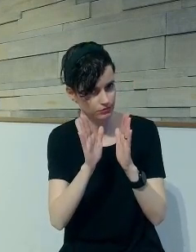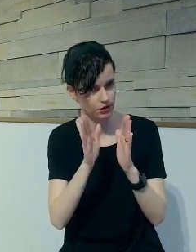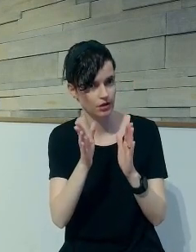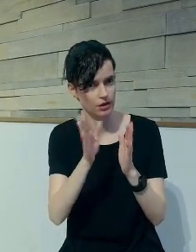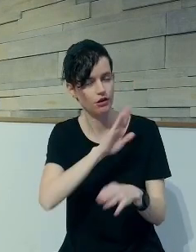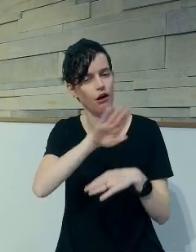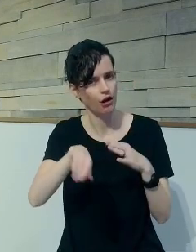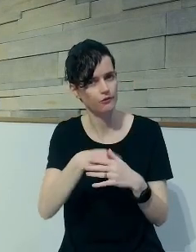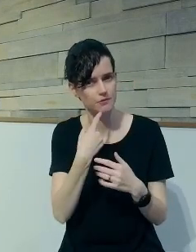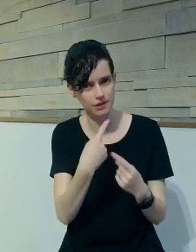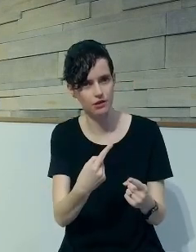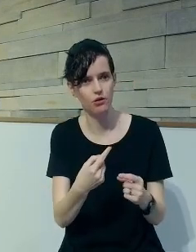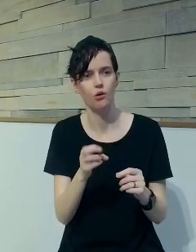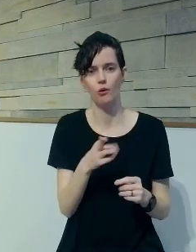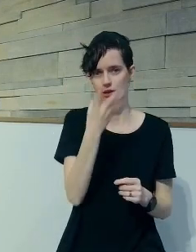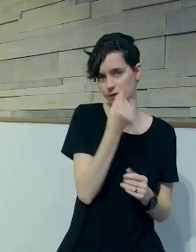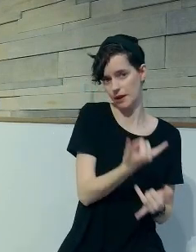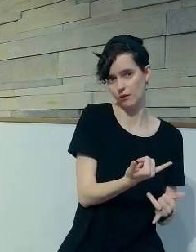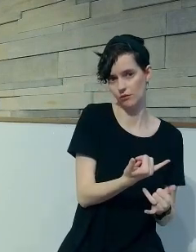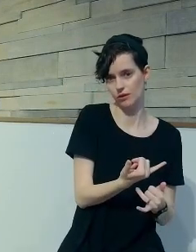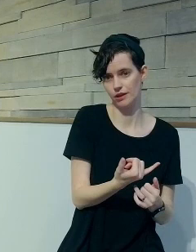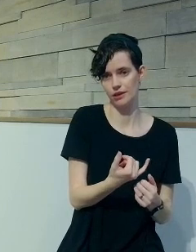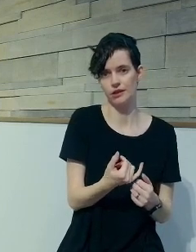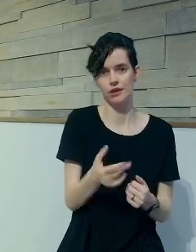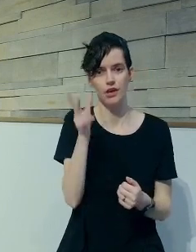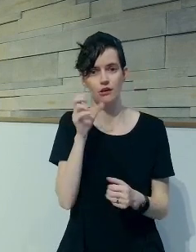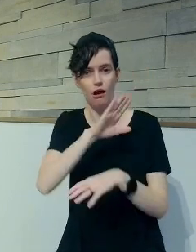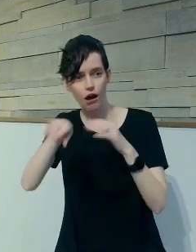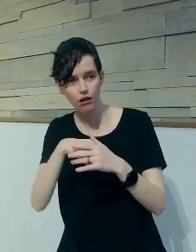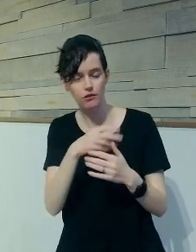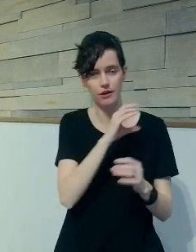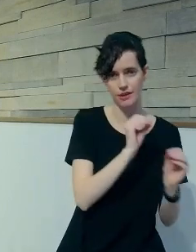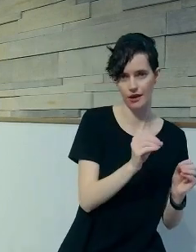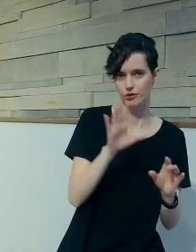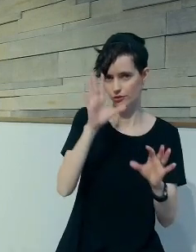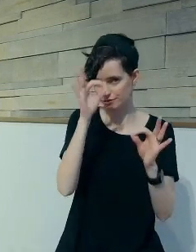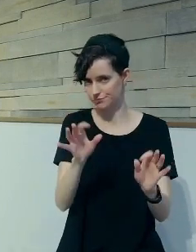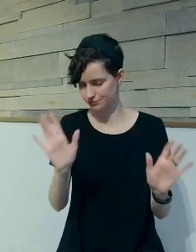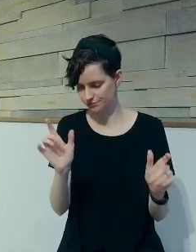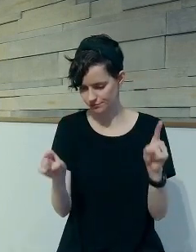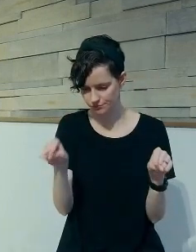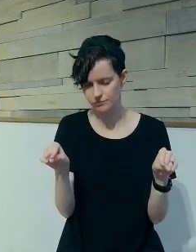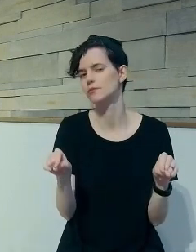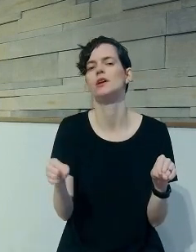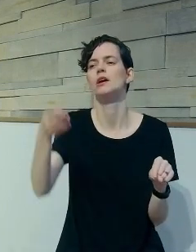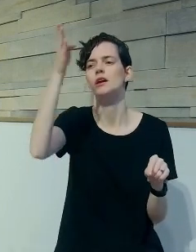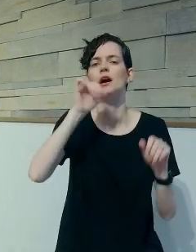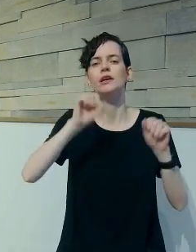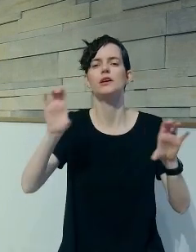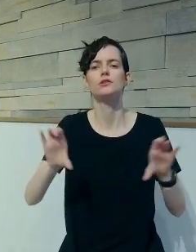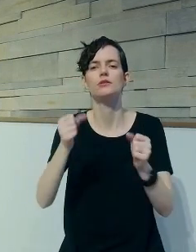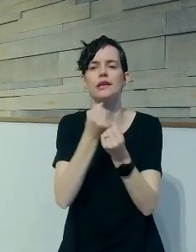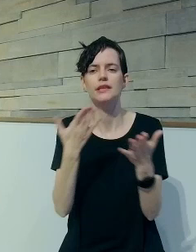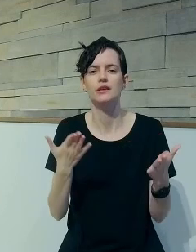either hear all of what I'm going to say or go to sleep right now. All right, I don't hear none of it, either all of it or none of it, all right? We talk about God can do anything, but I'm